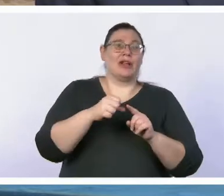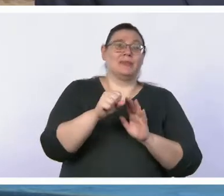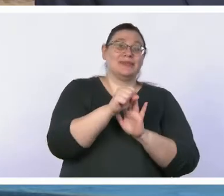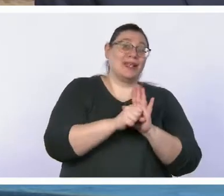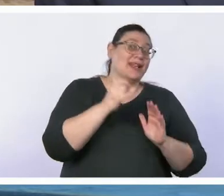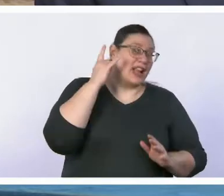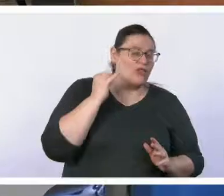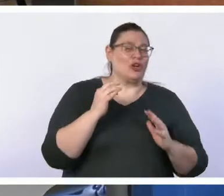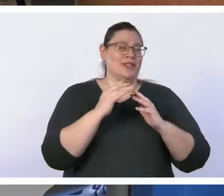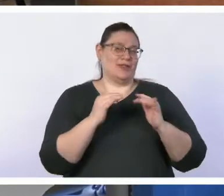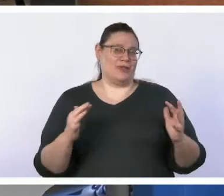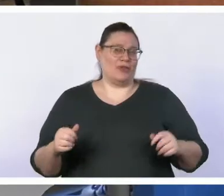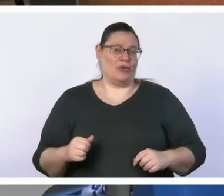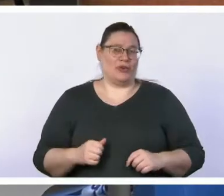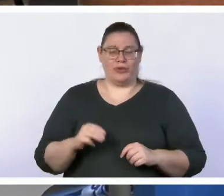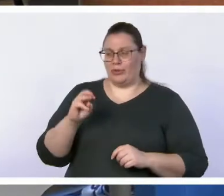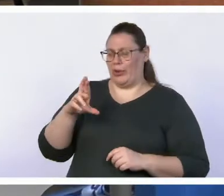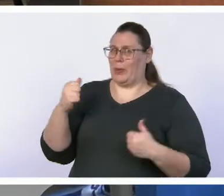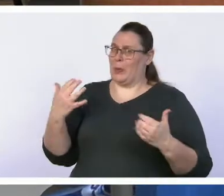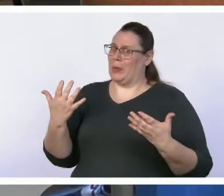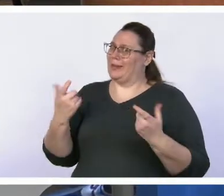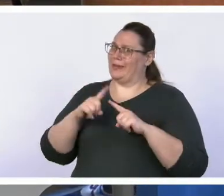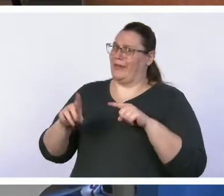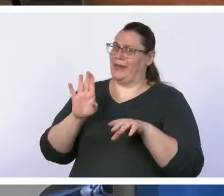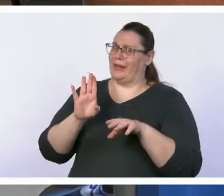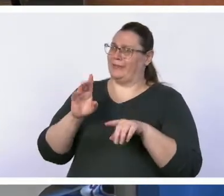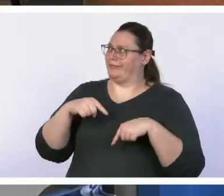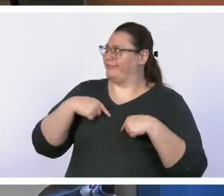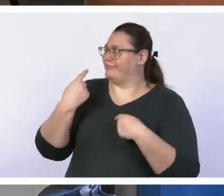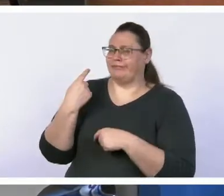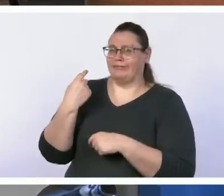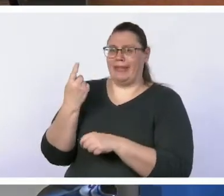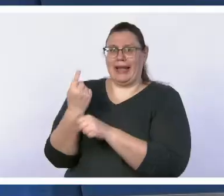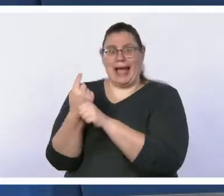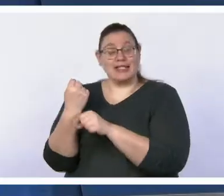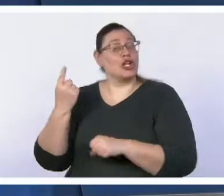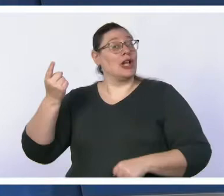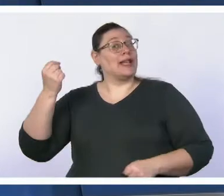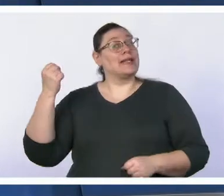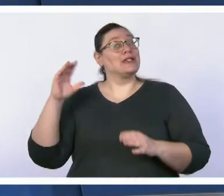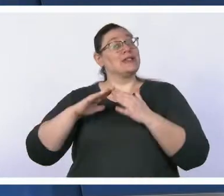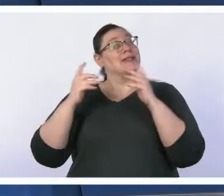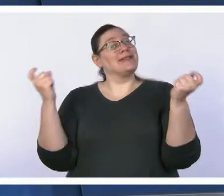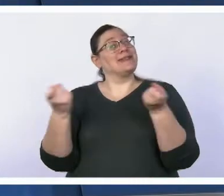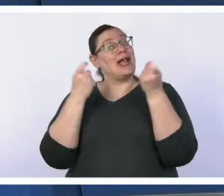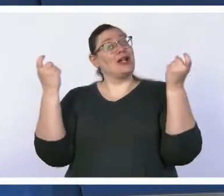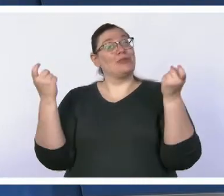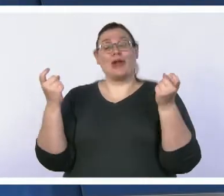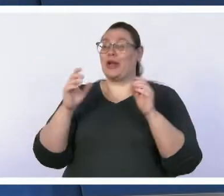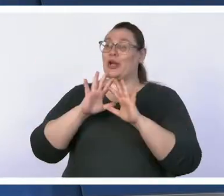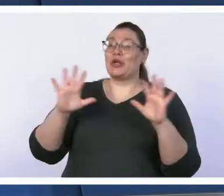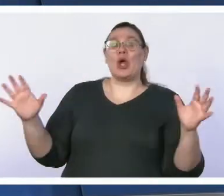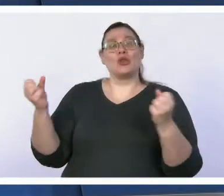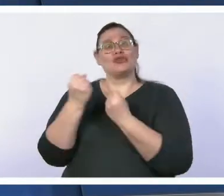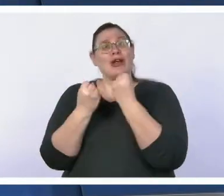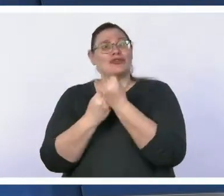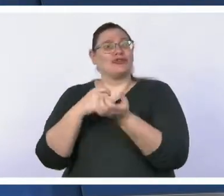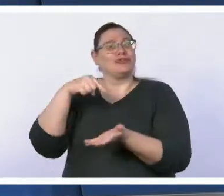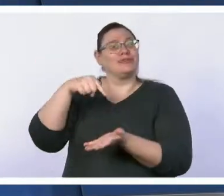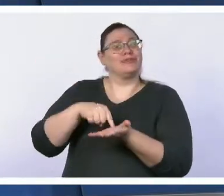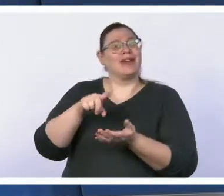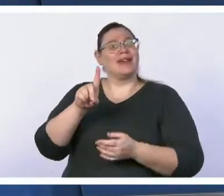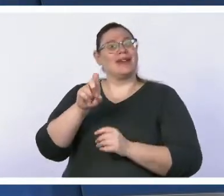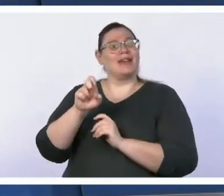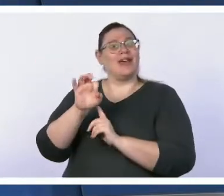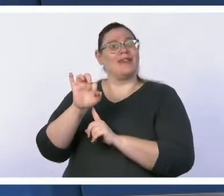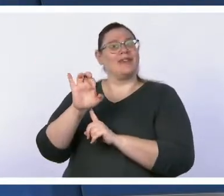forth. Well, what a difference a year makes. Last year, the city basically celebrated eliminating any kind of structural deficits.